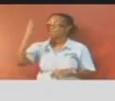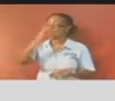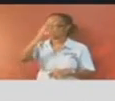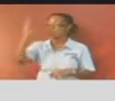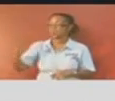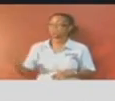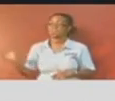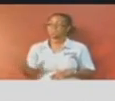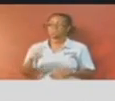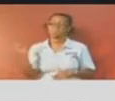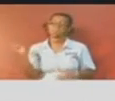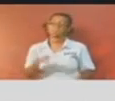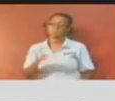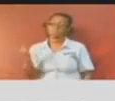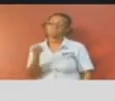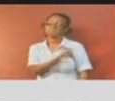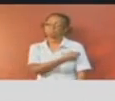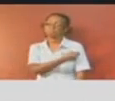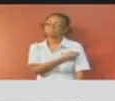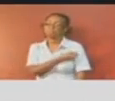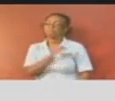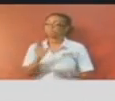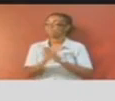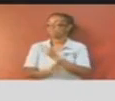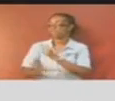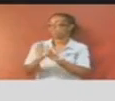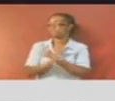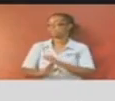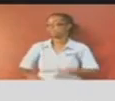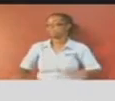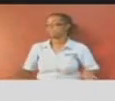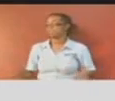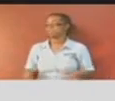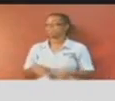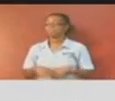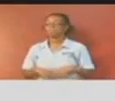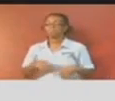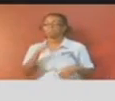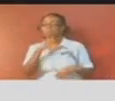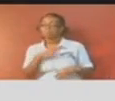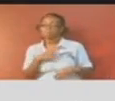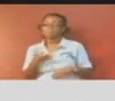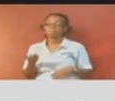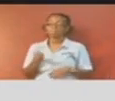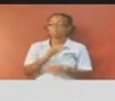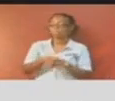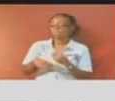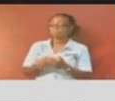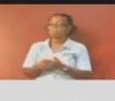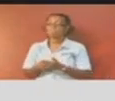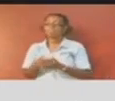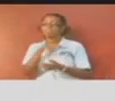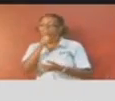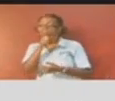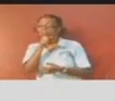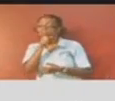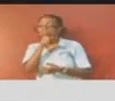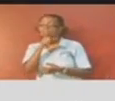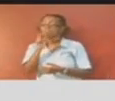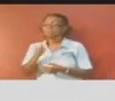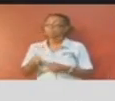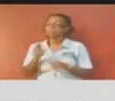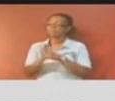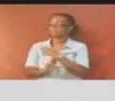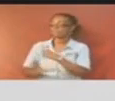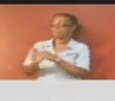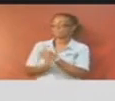protect those in orange. So that is what we do for herd immunity. When we do our calculations, again, we have approximately 1 million people who